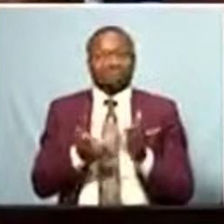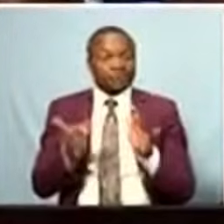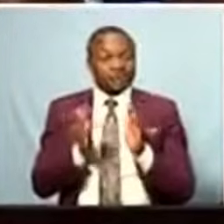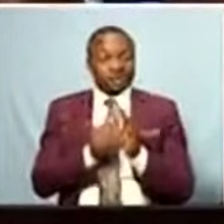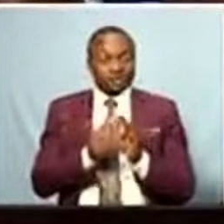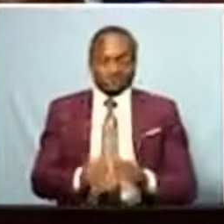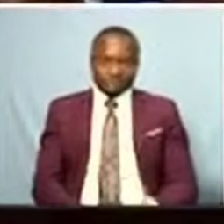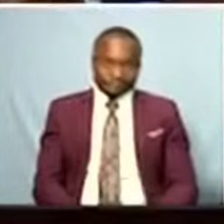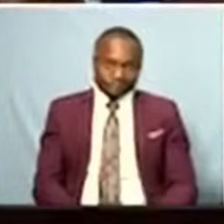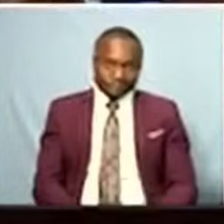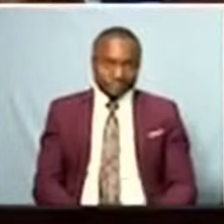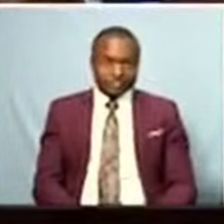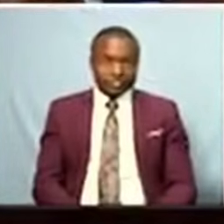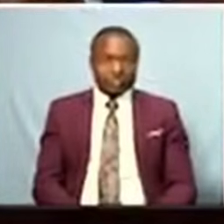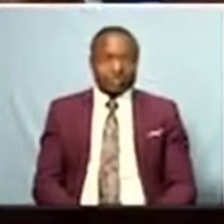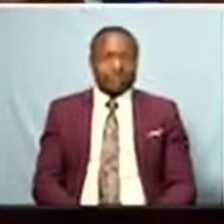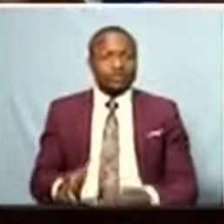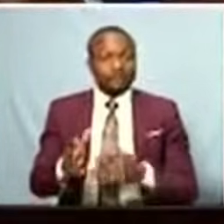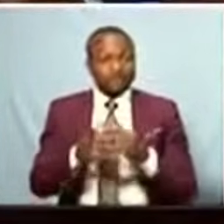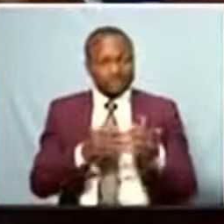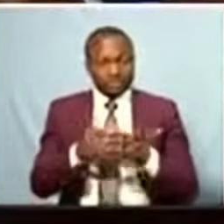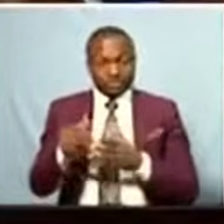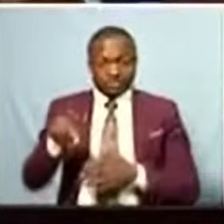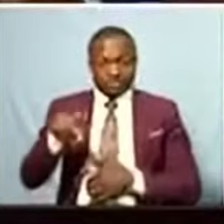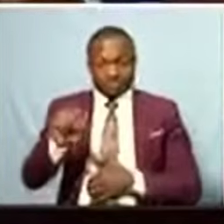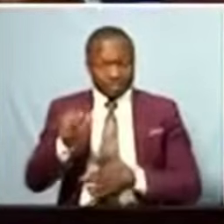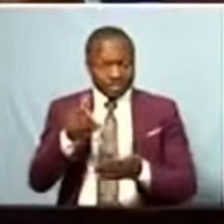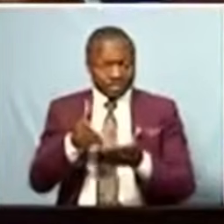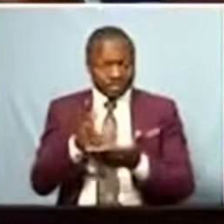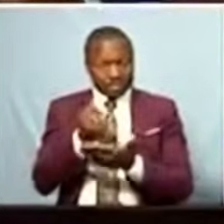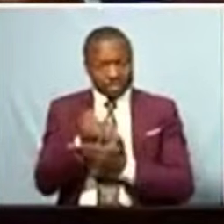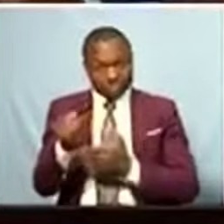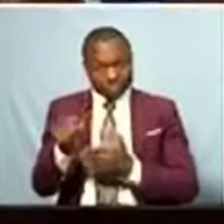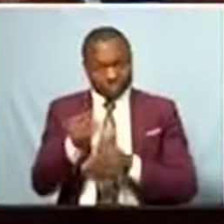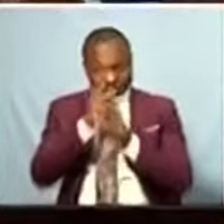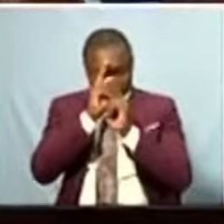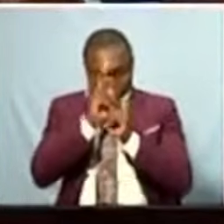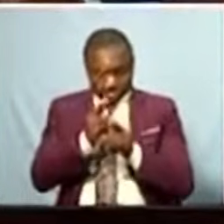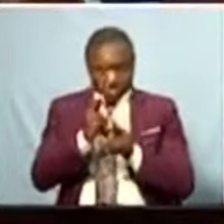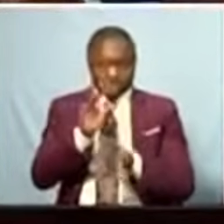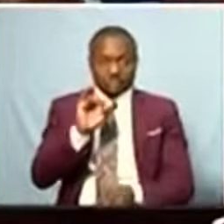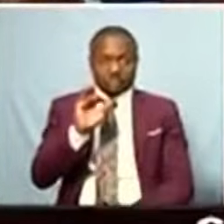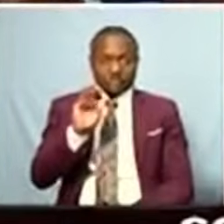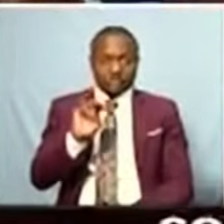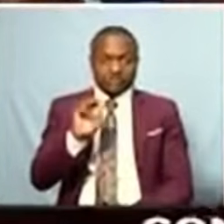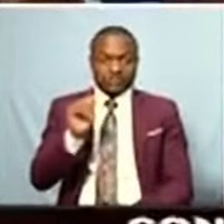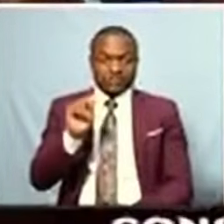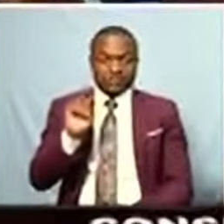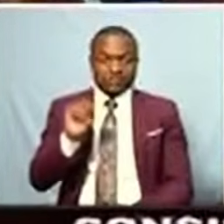Yet again, on a very straightforward PS. It's a straightforward matter. Honorable Amnyuma.